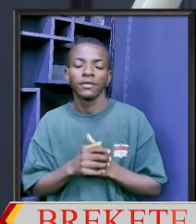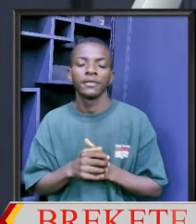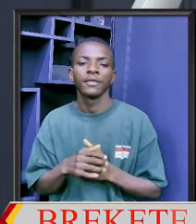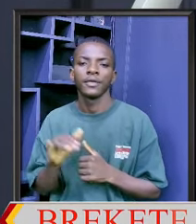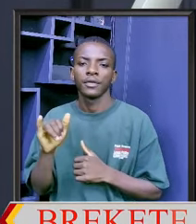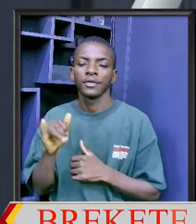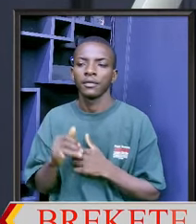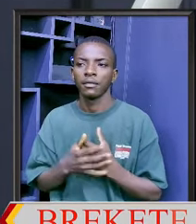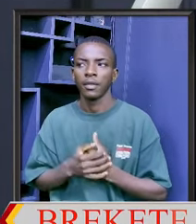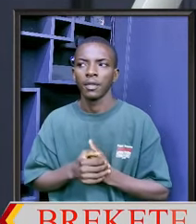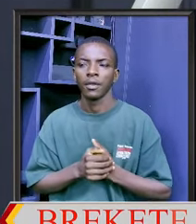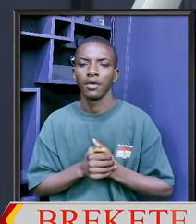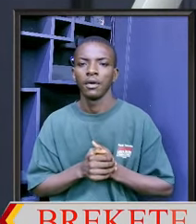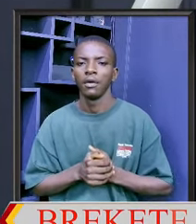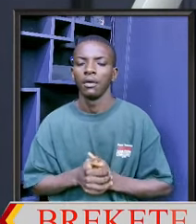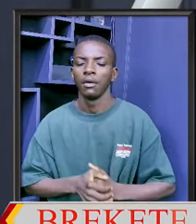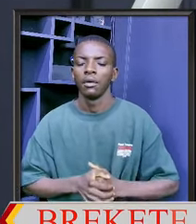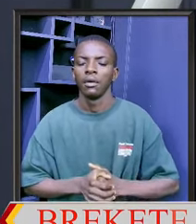9595? Yes. Okay.